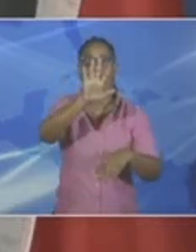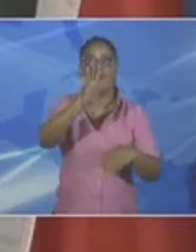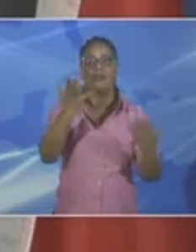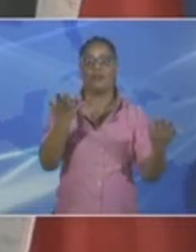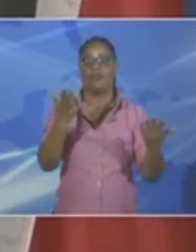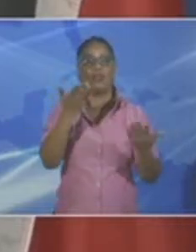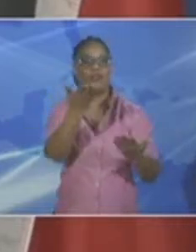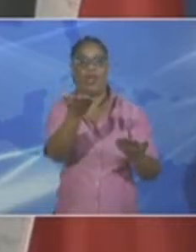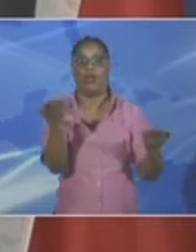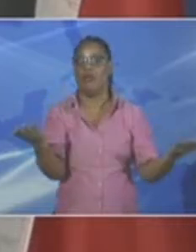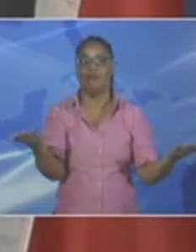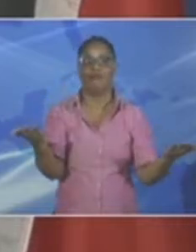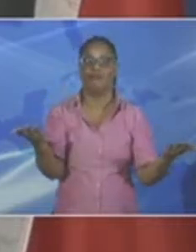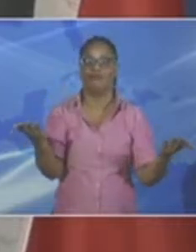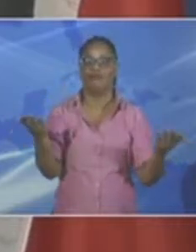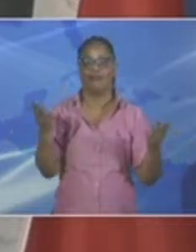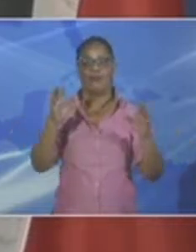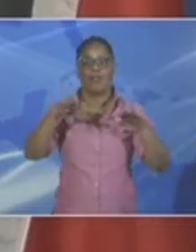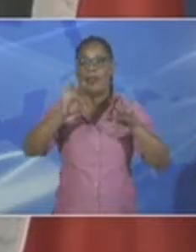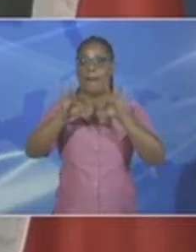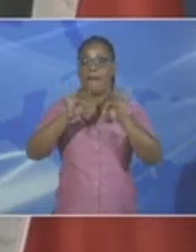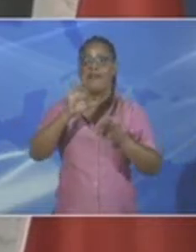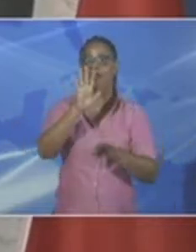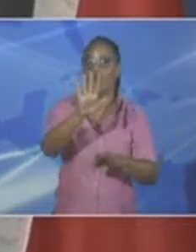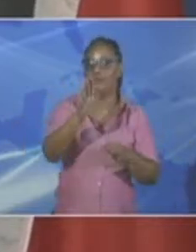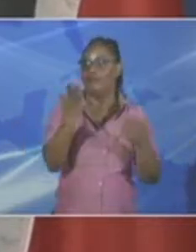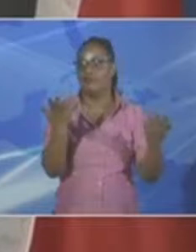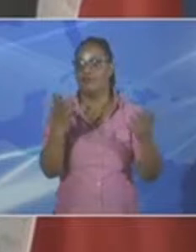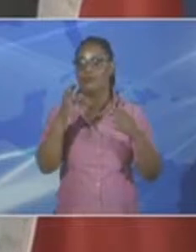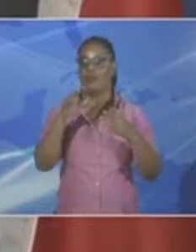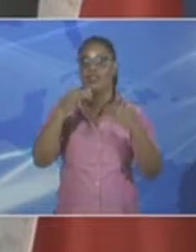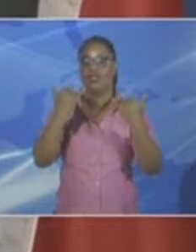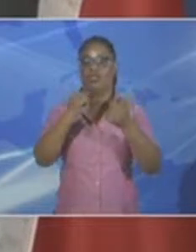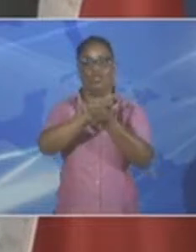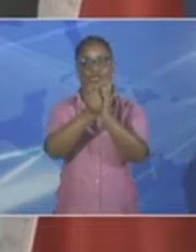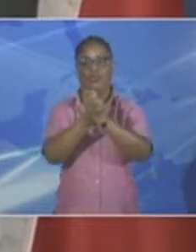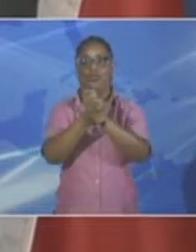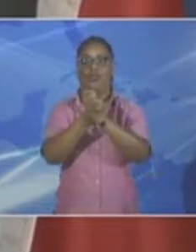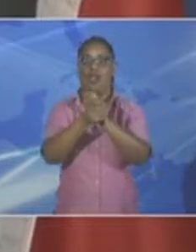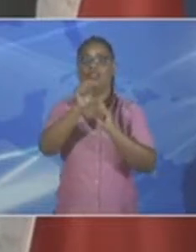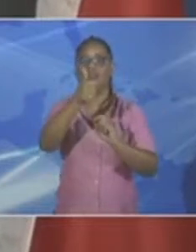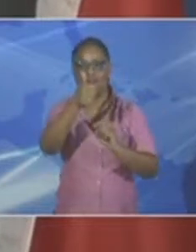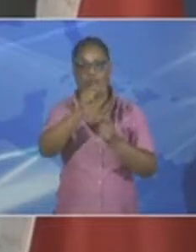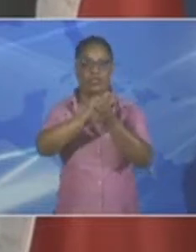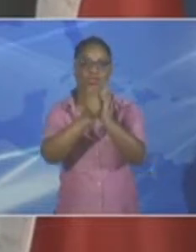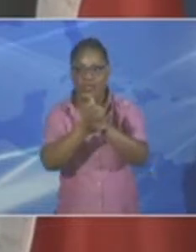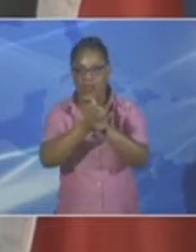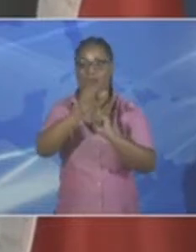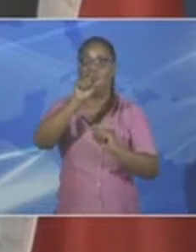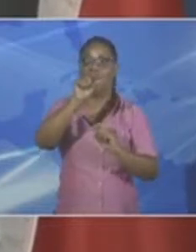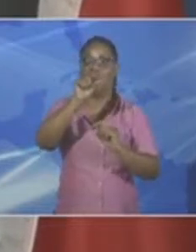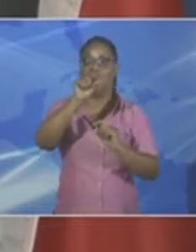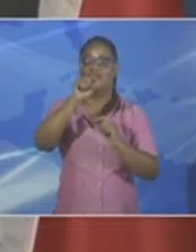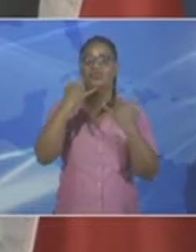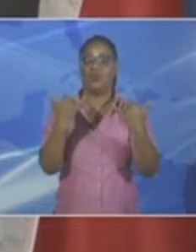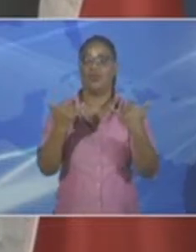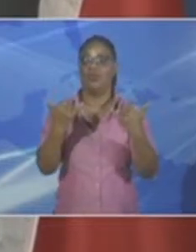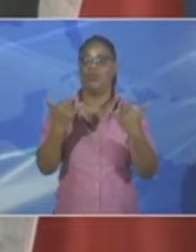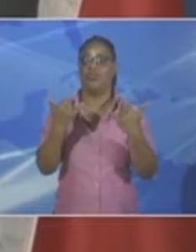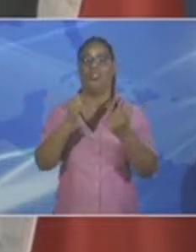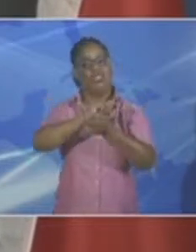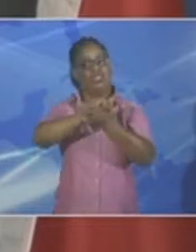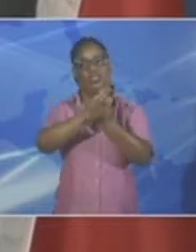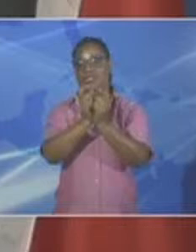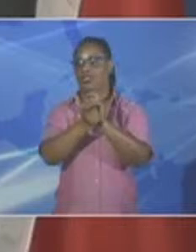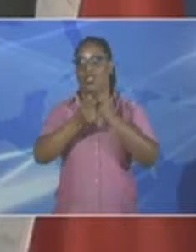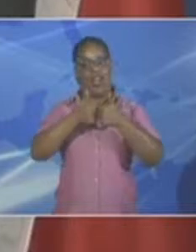people. Today, that restriction is completely removed, right? And it would